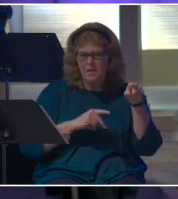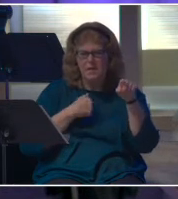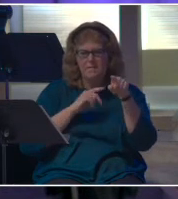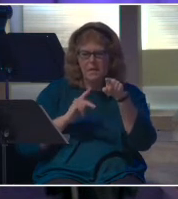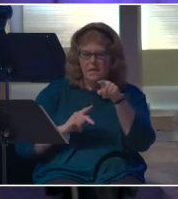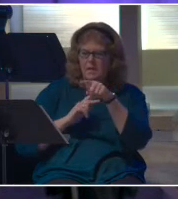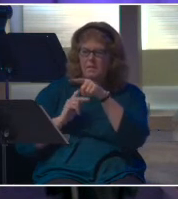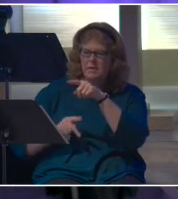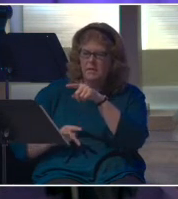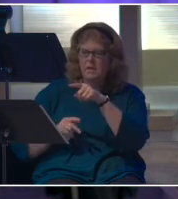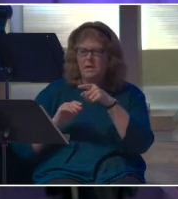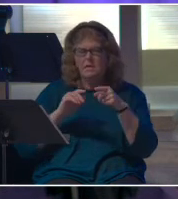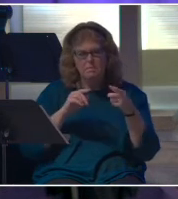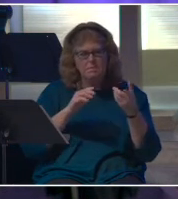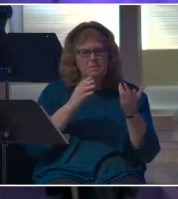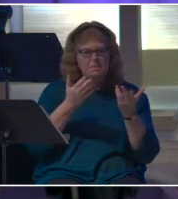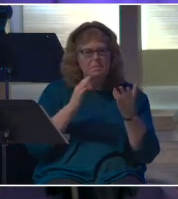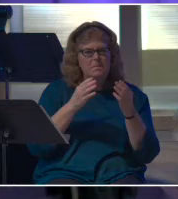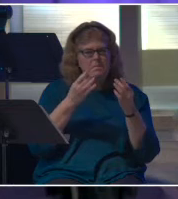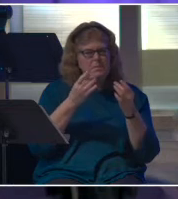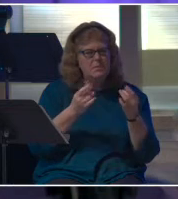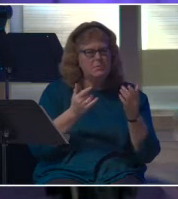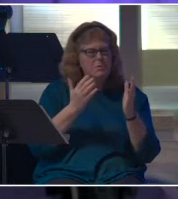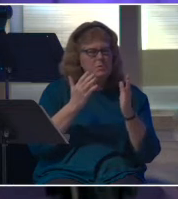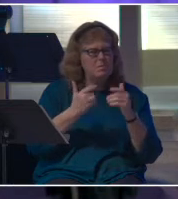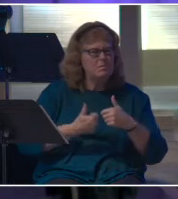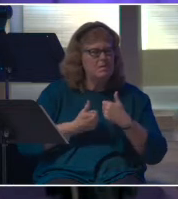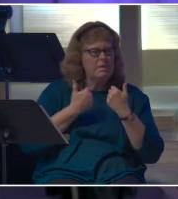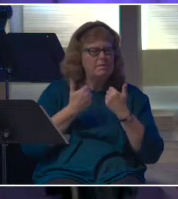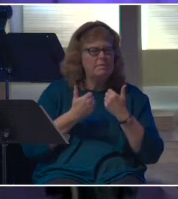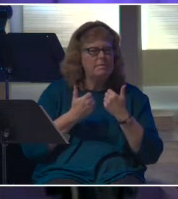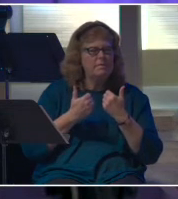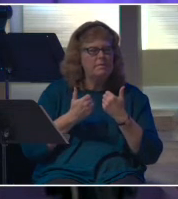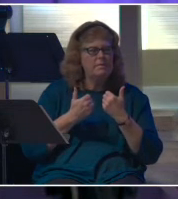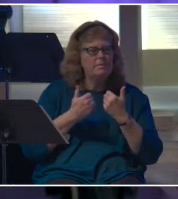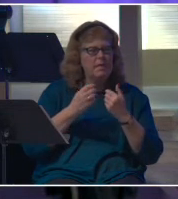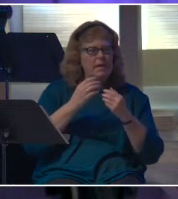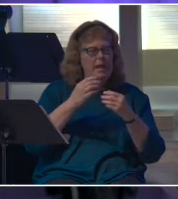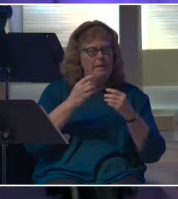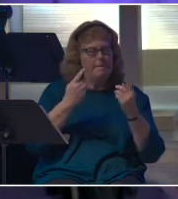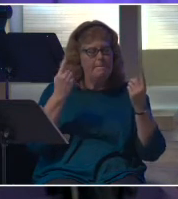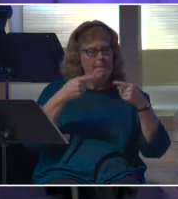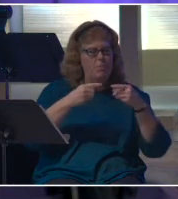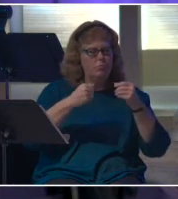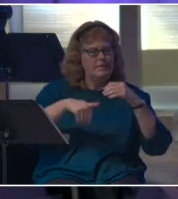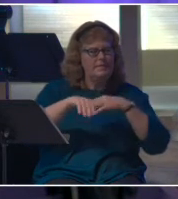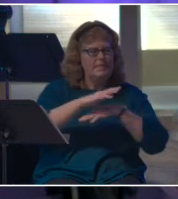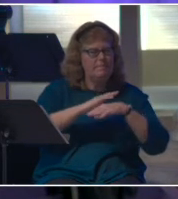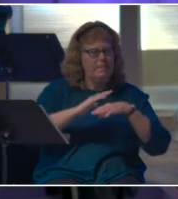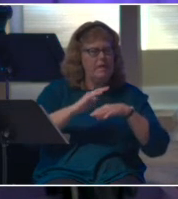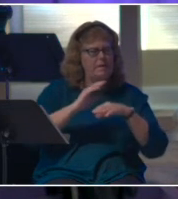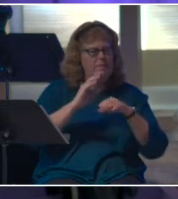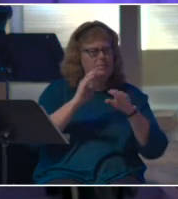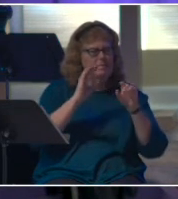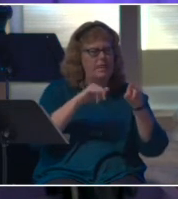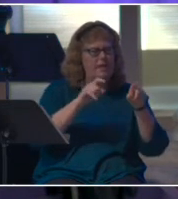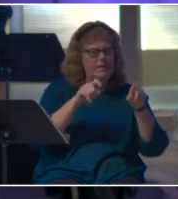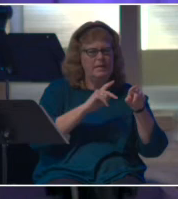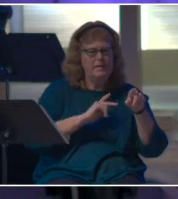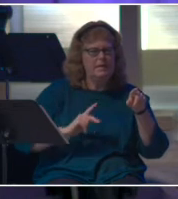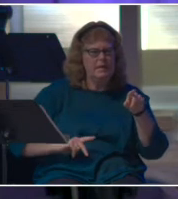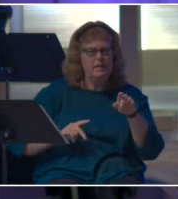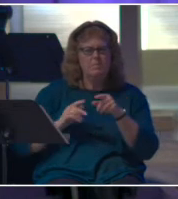able to keep the boundaries of their land. And so they thought, surely that would be enough for